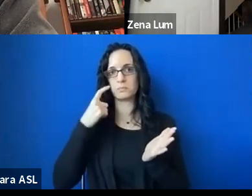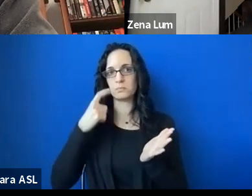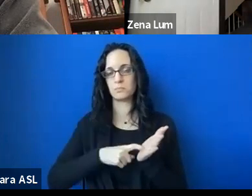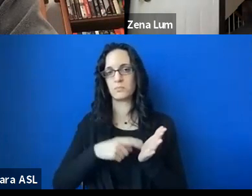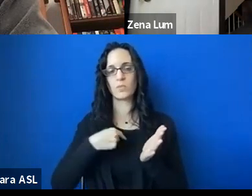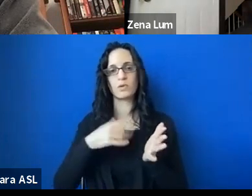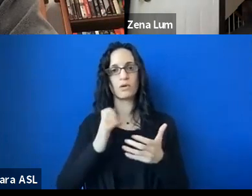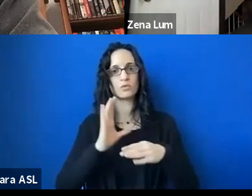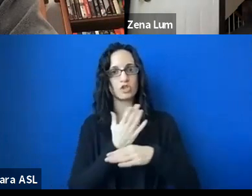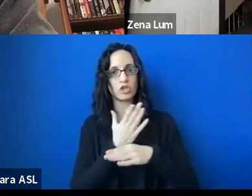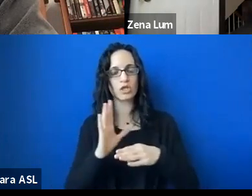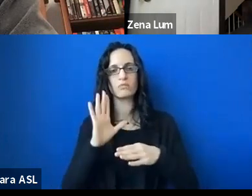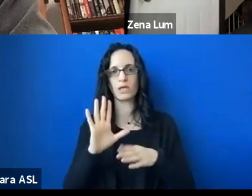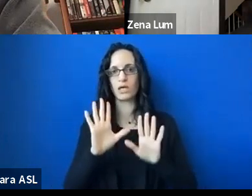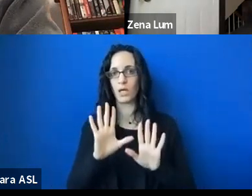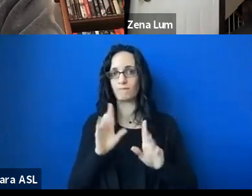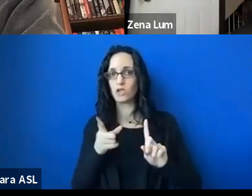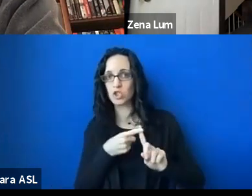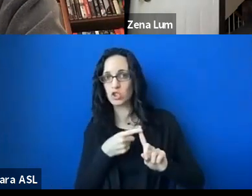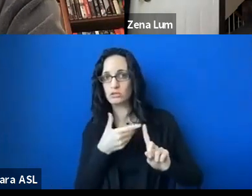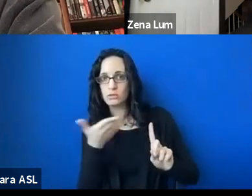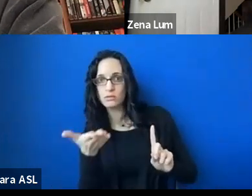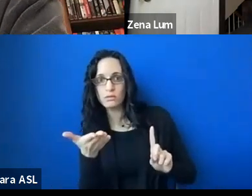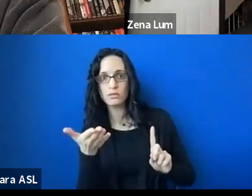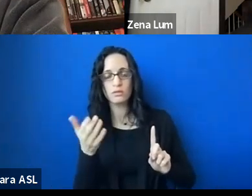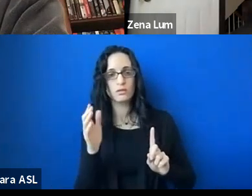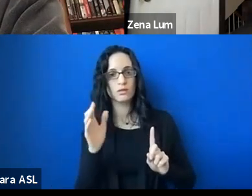I share them, Mr. Condompassas,